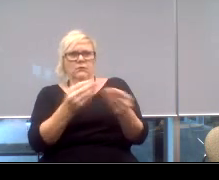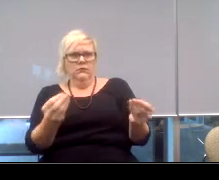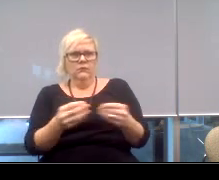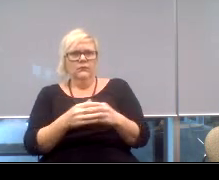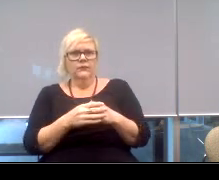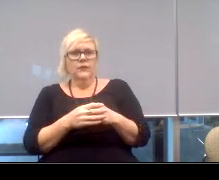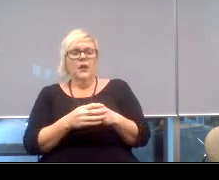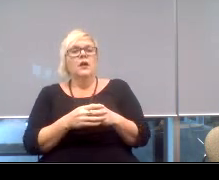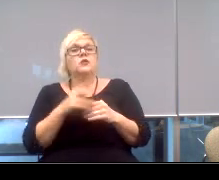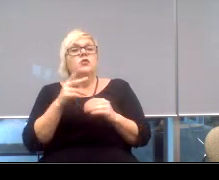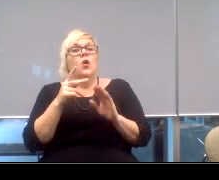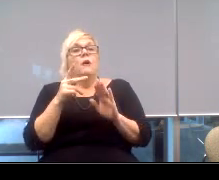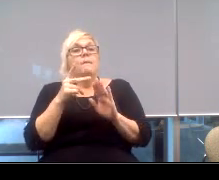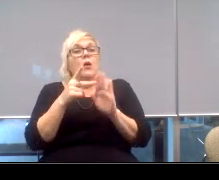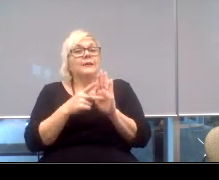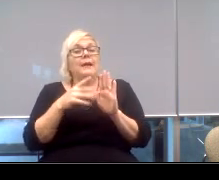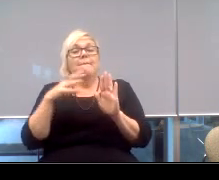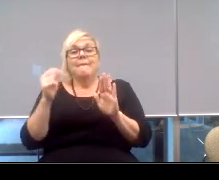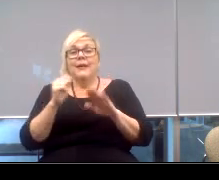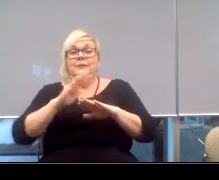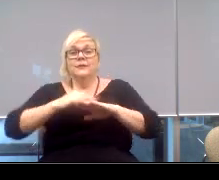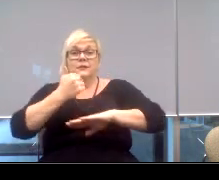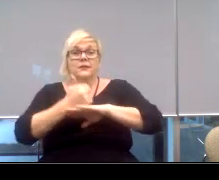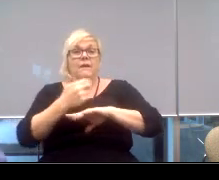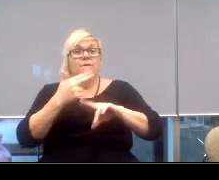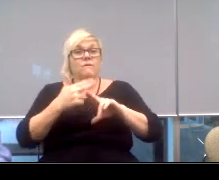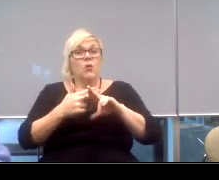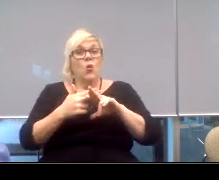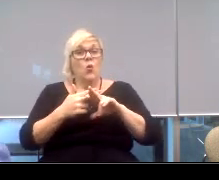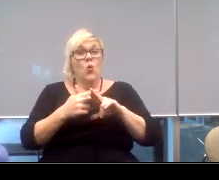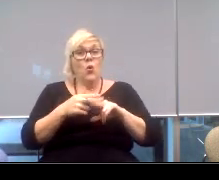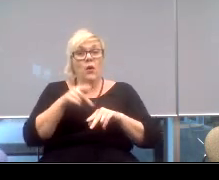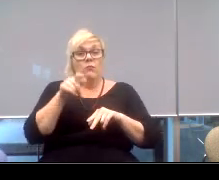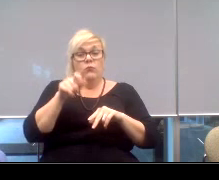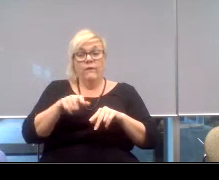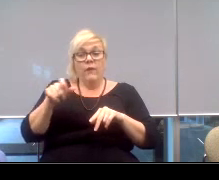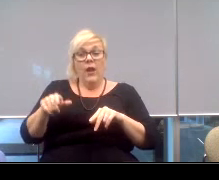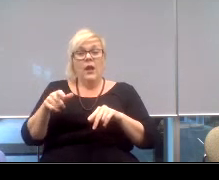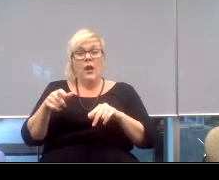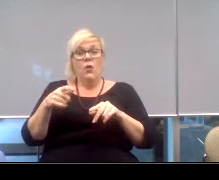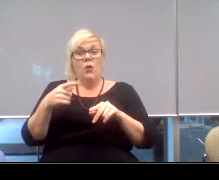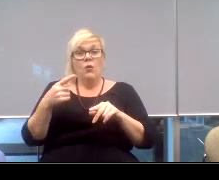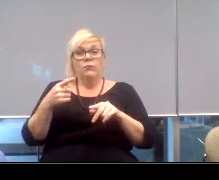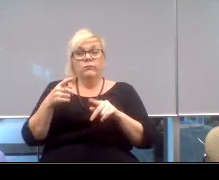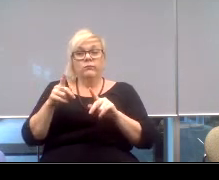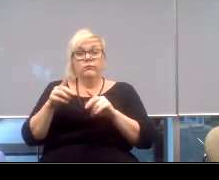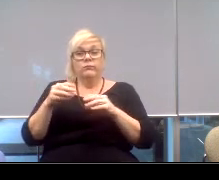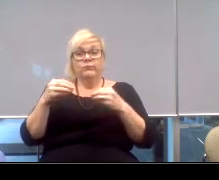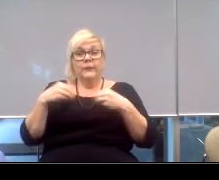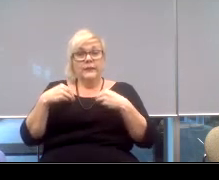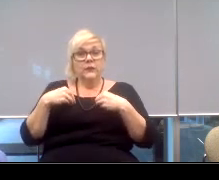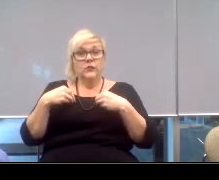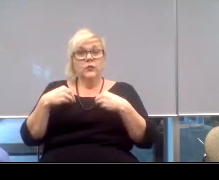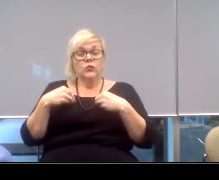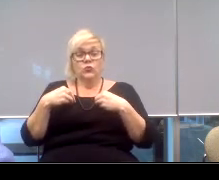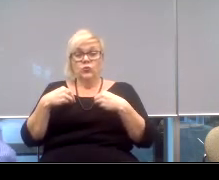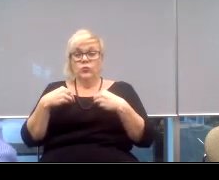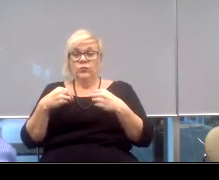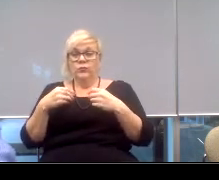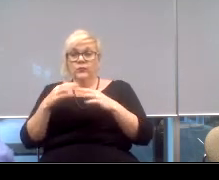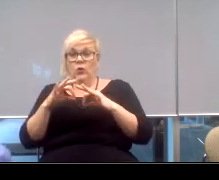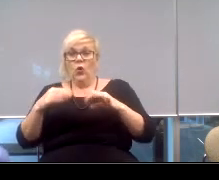So policies need to be in place for providers that reflect conflict of interest, so you're not advising a participant